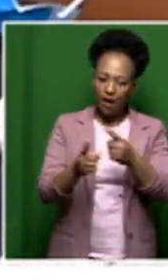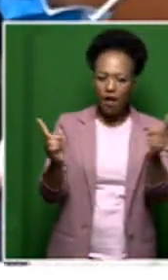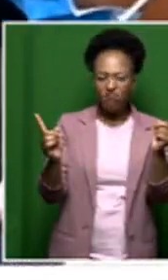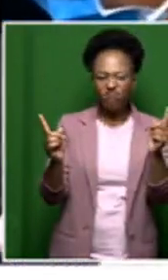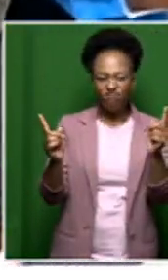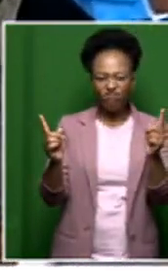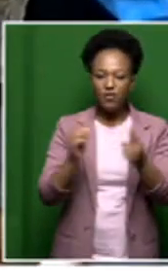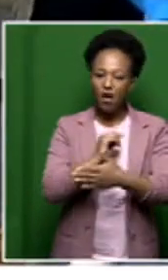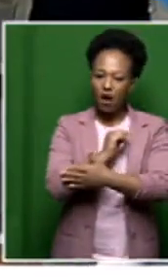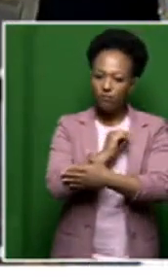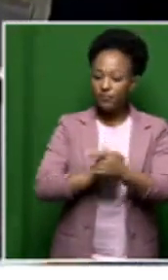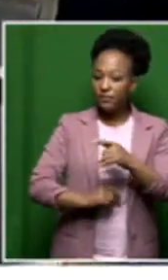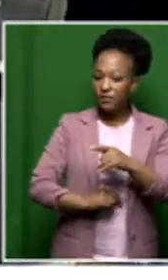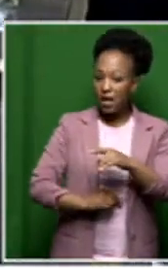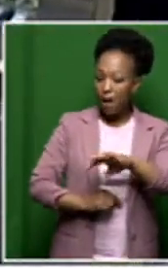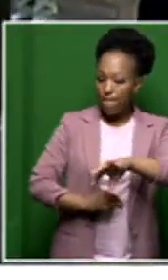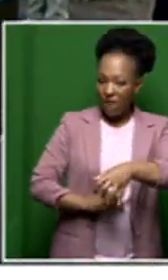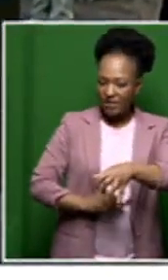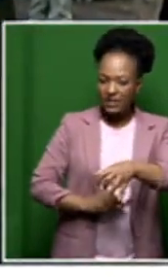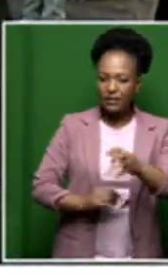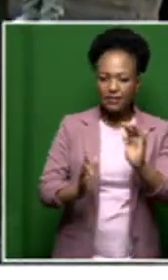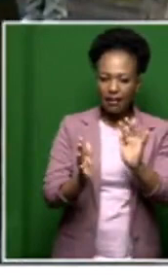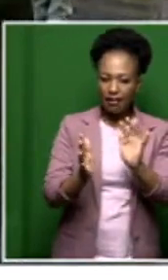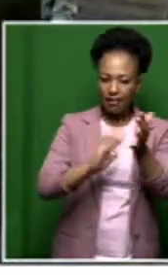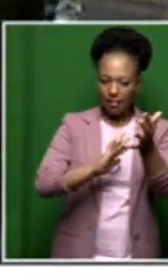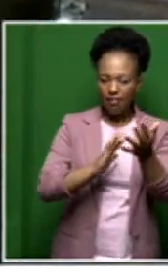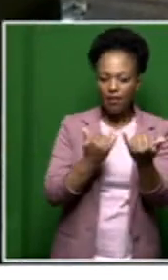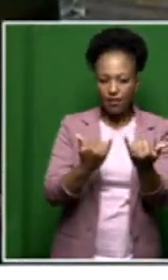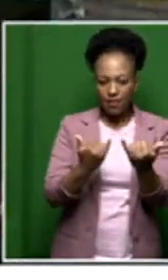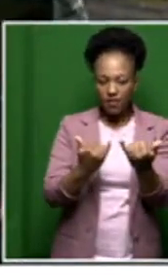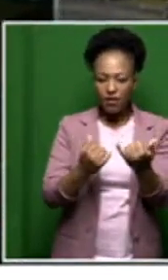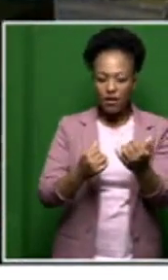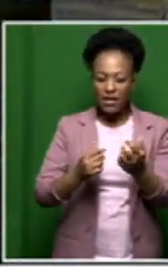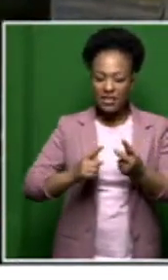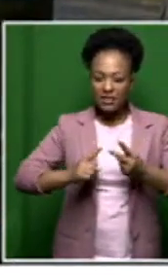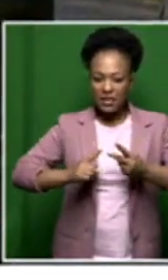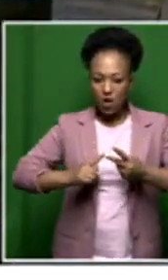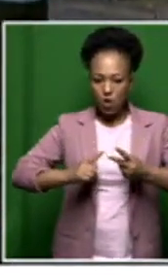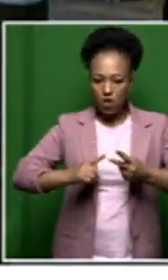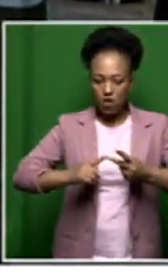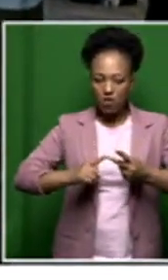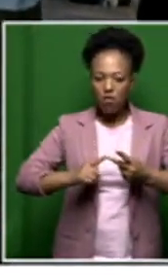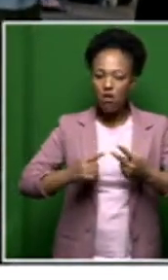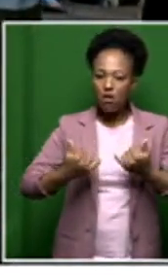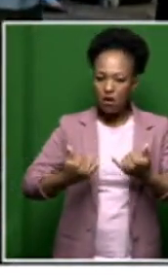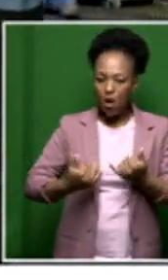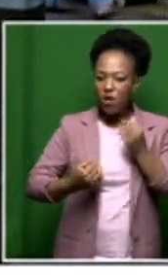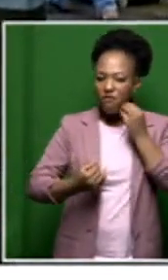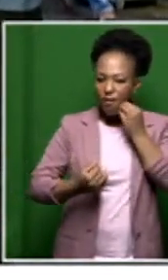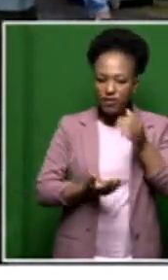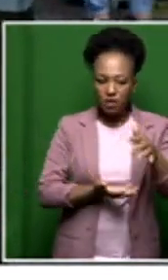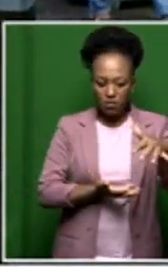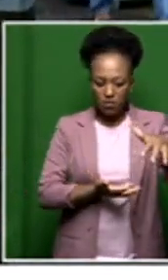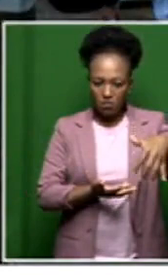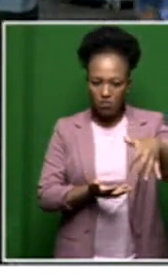disaster. Then we are embarking as a second step on collecting the information